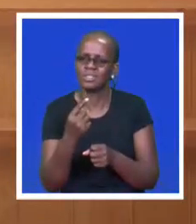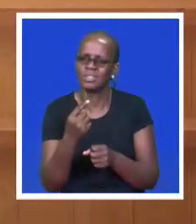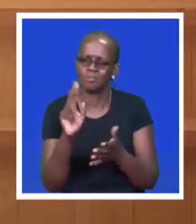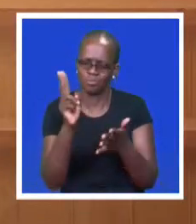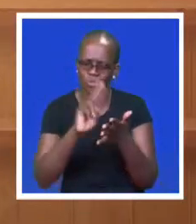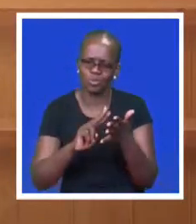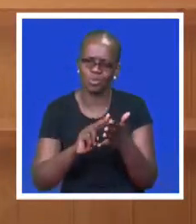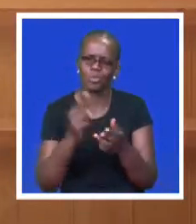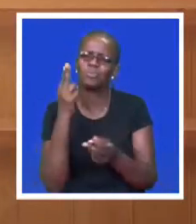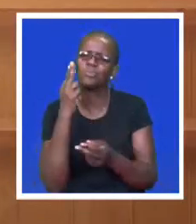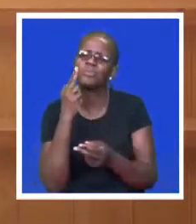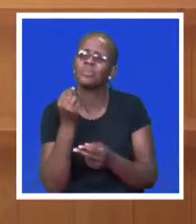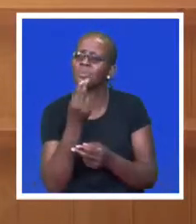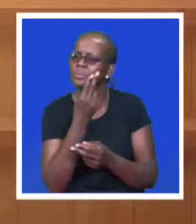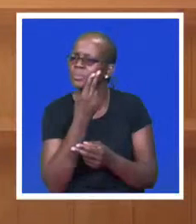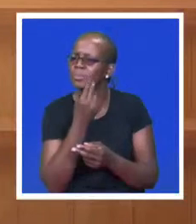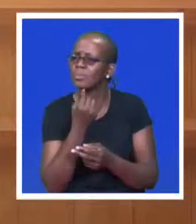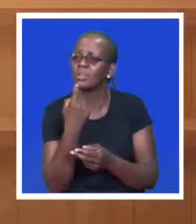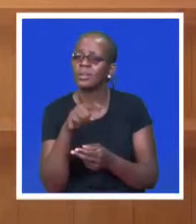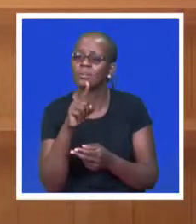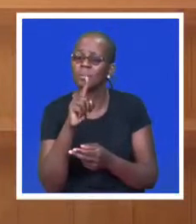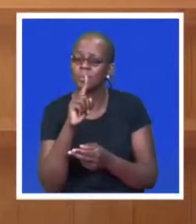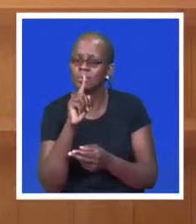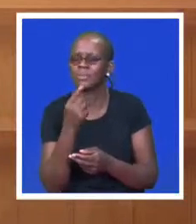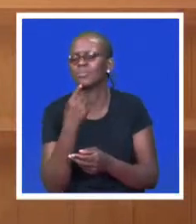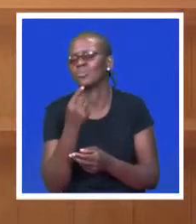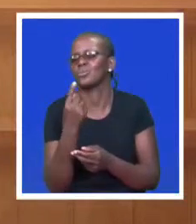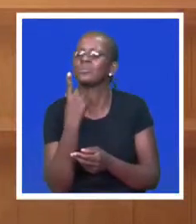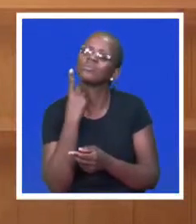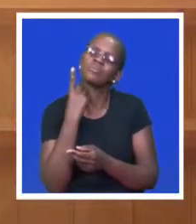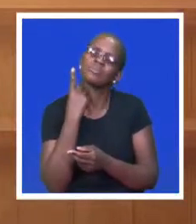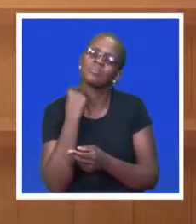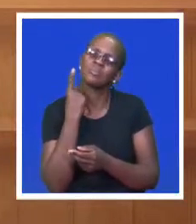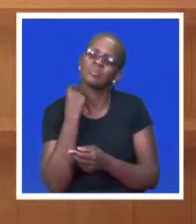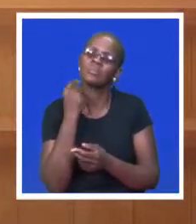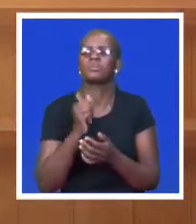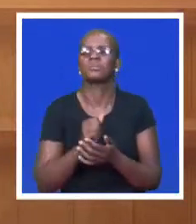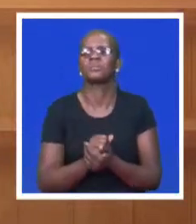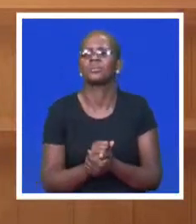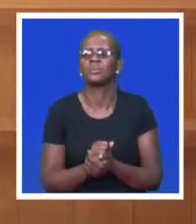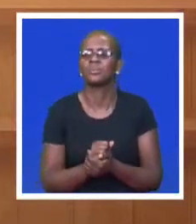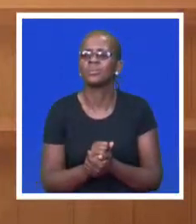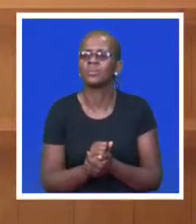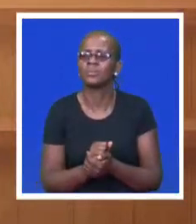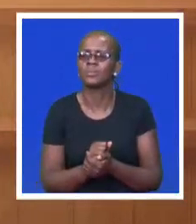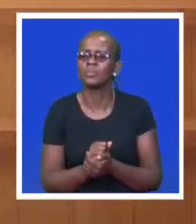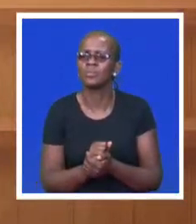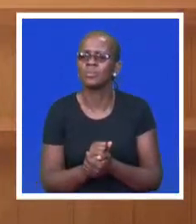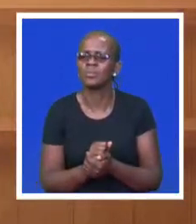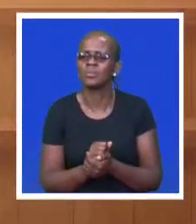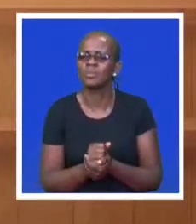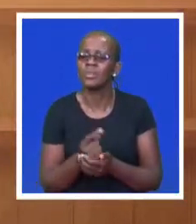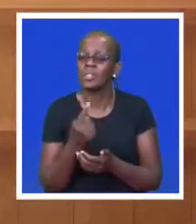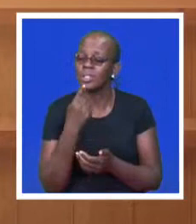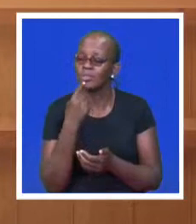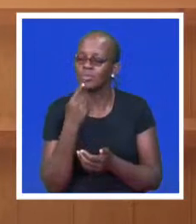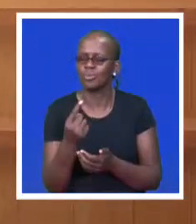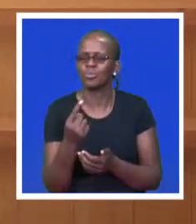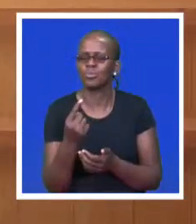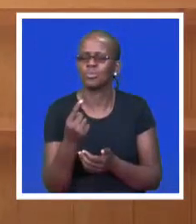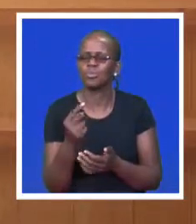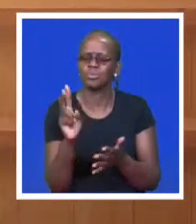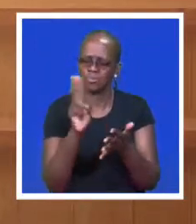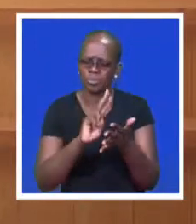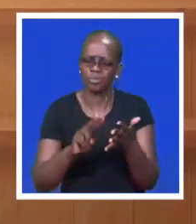interesting. What can you say now about the story? What is it about? It is about the cat and